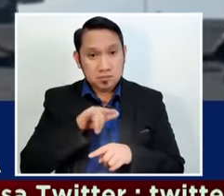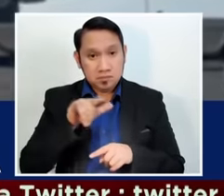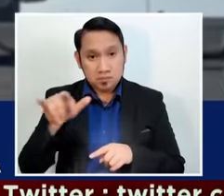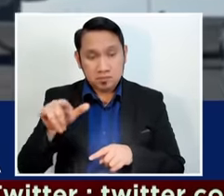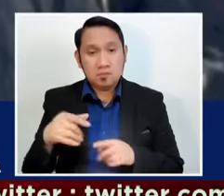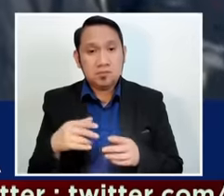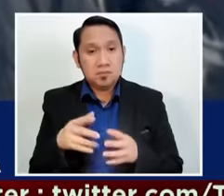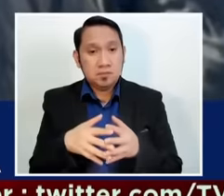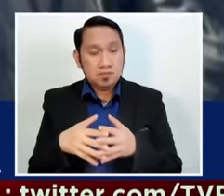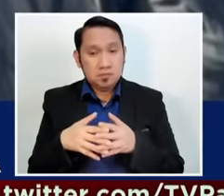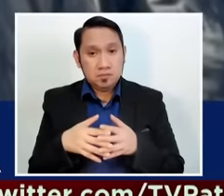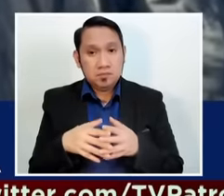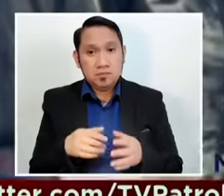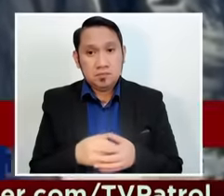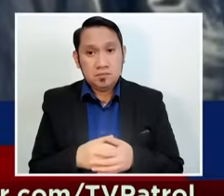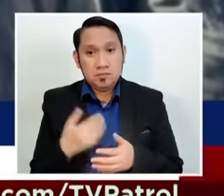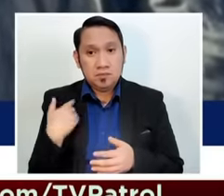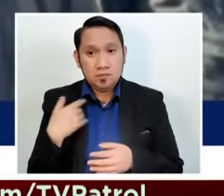and fly west